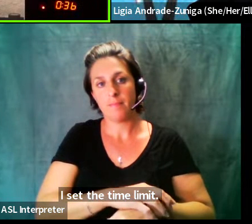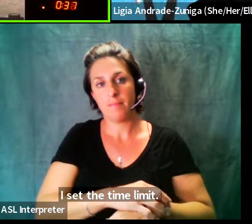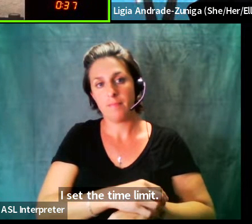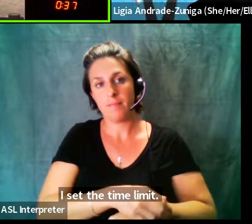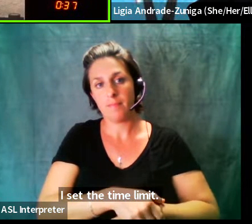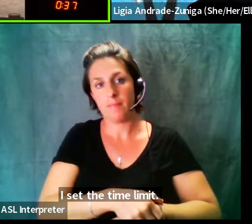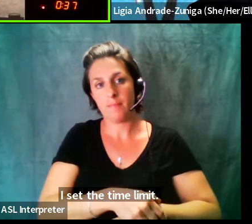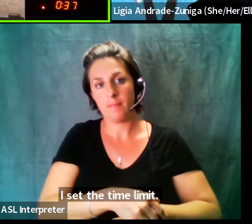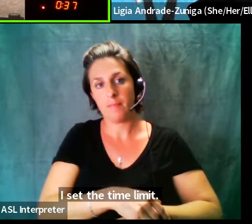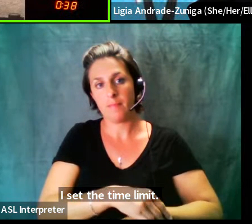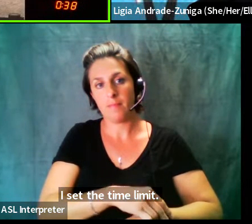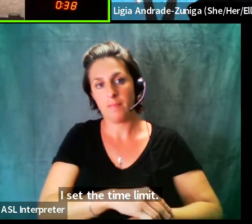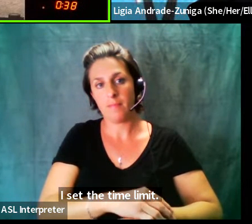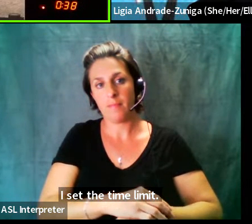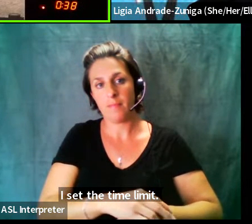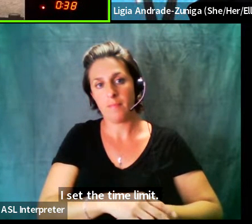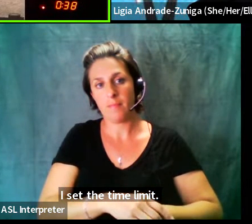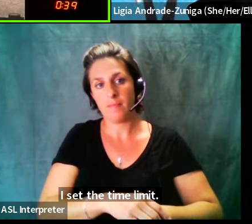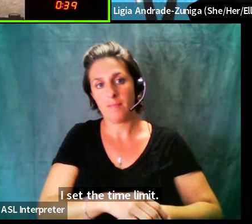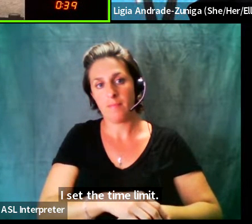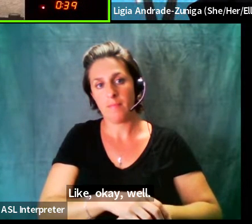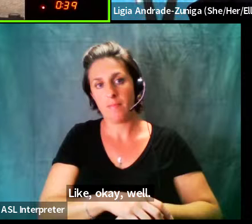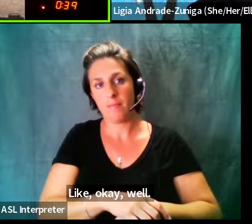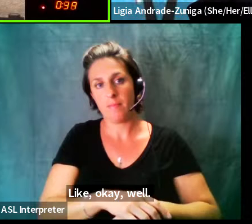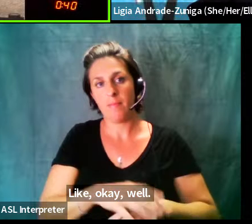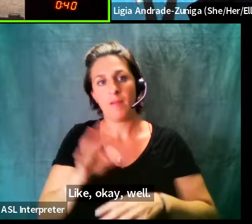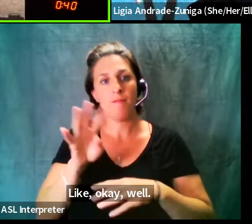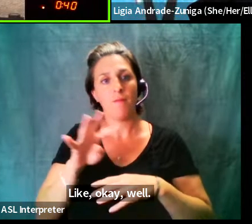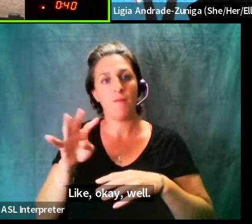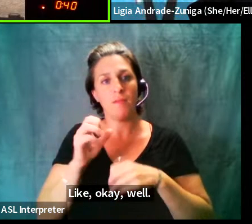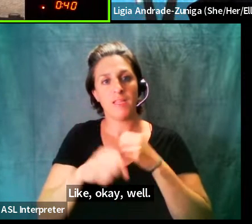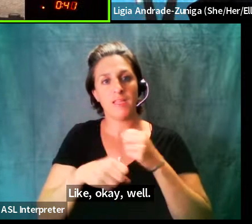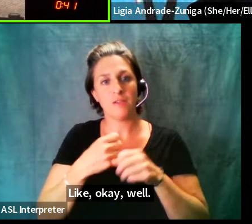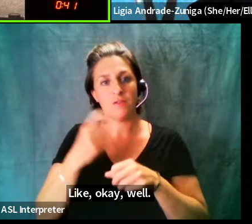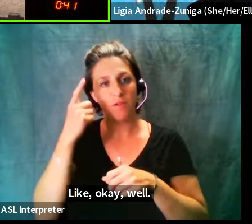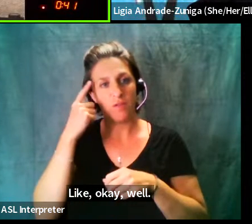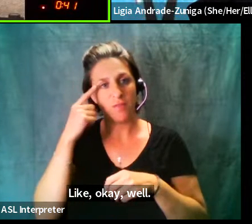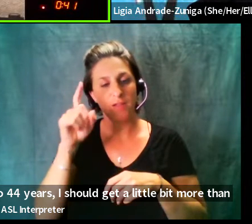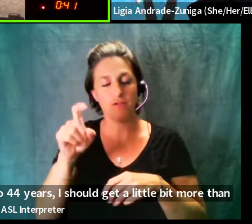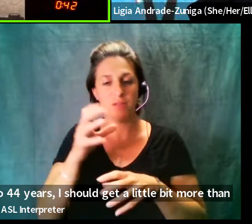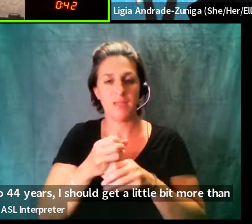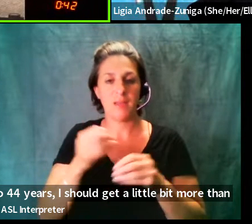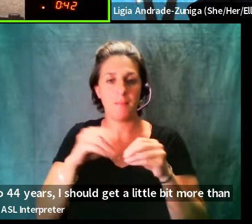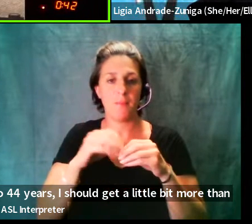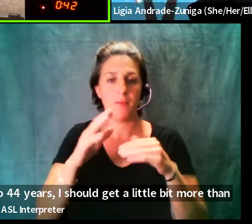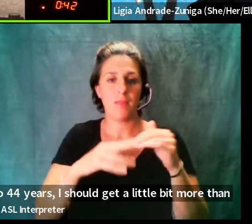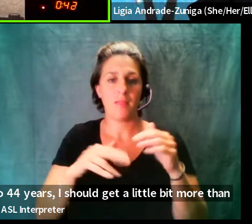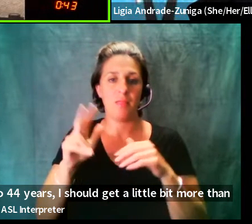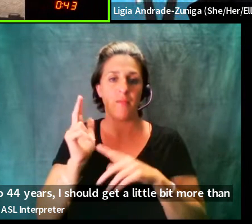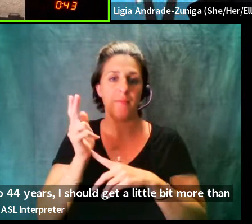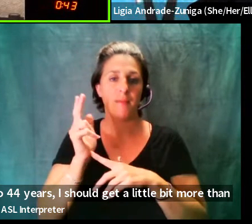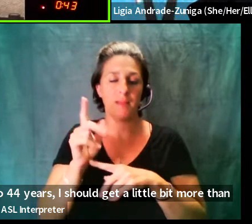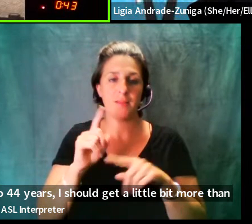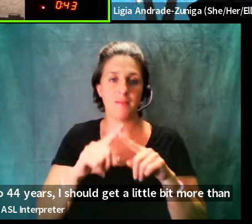Okay, well, 44 years, I should get a little bit more than 3 minutes, but okay.